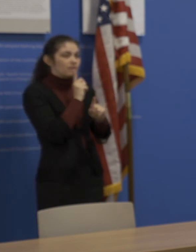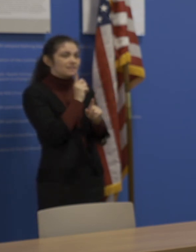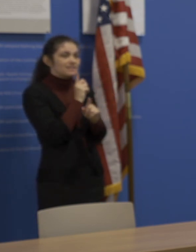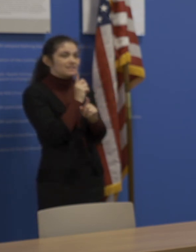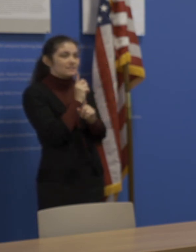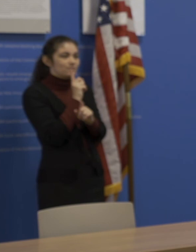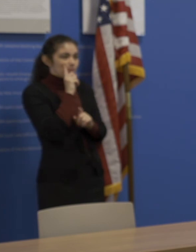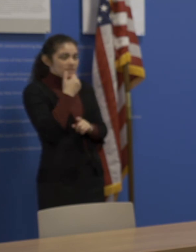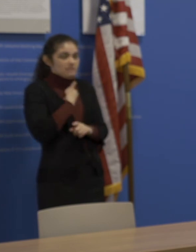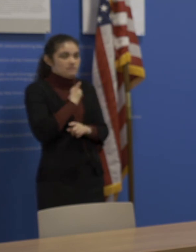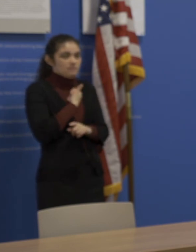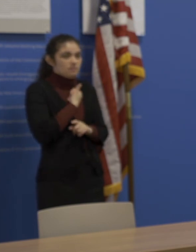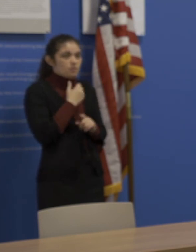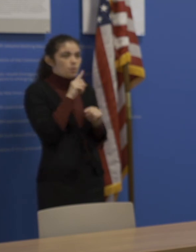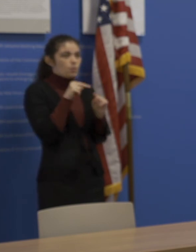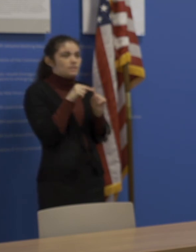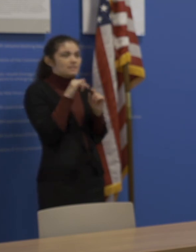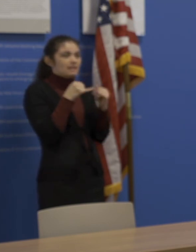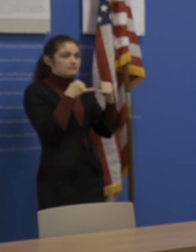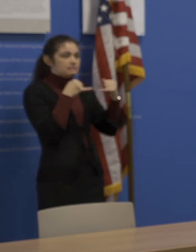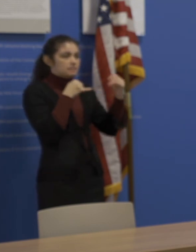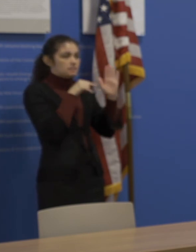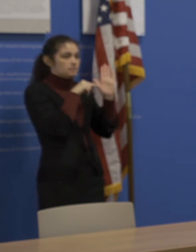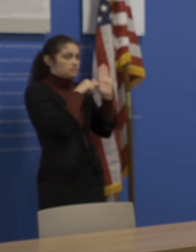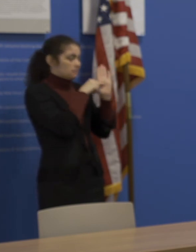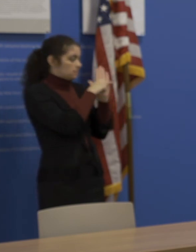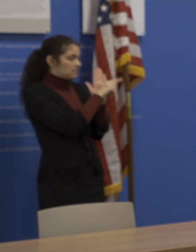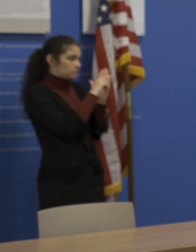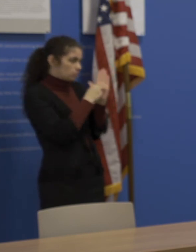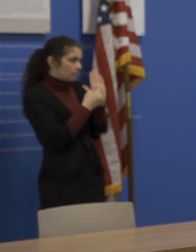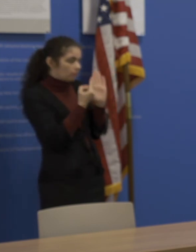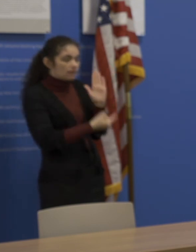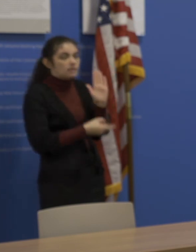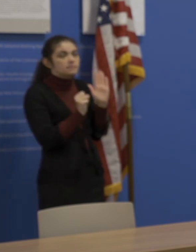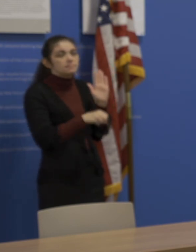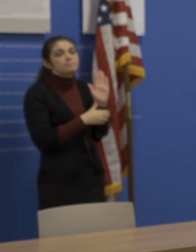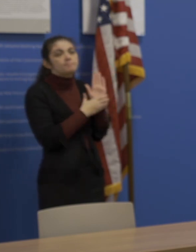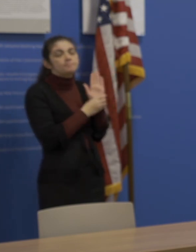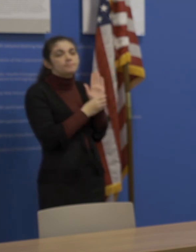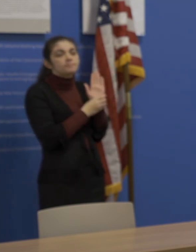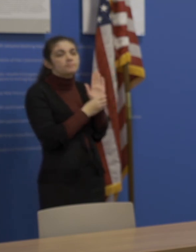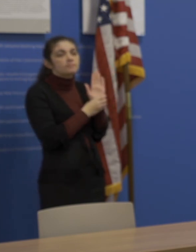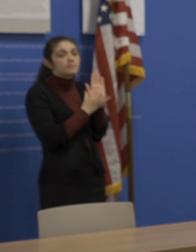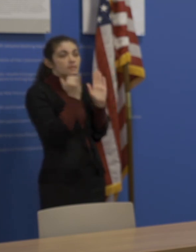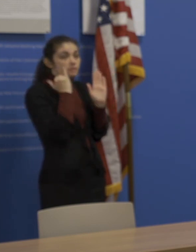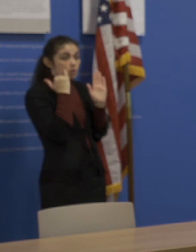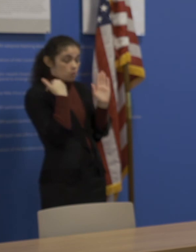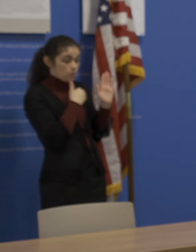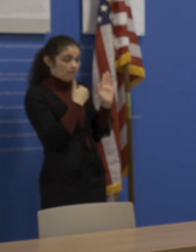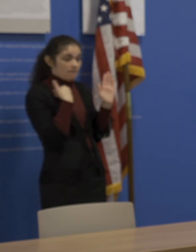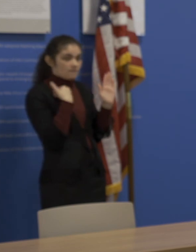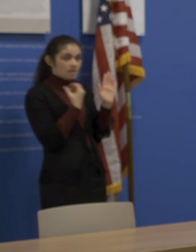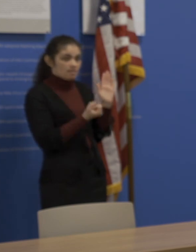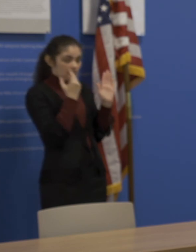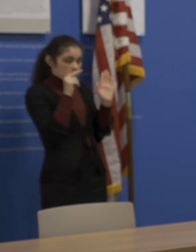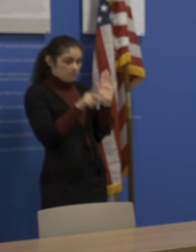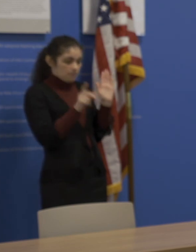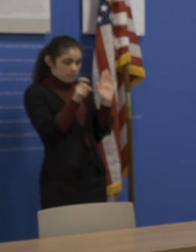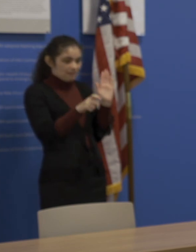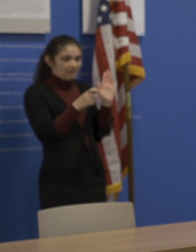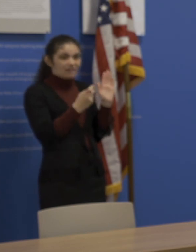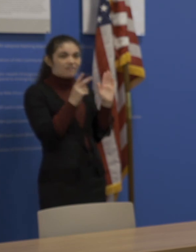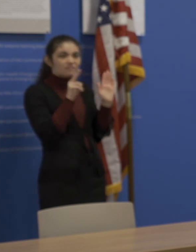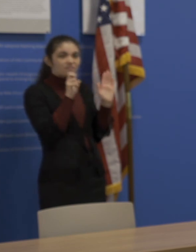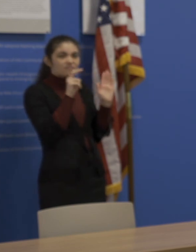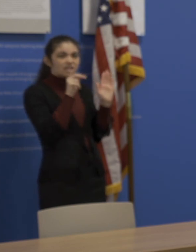practically, when is that dotted line reached? Is that what you're trying to get at? So if we have 11 people that need a